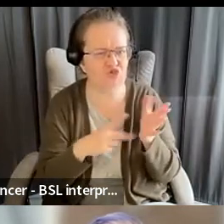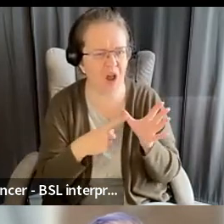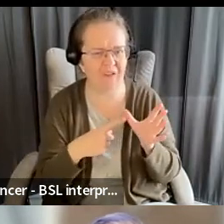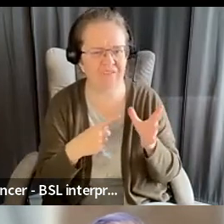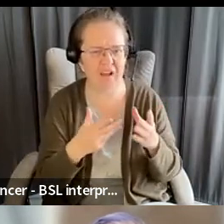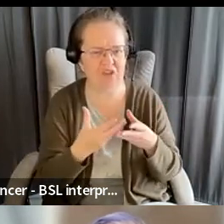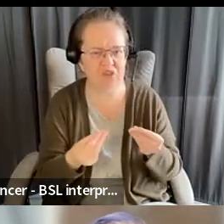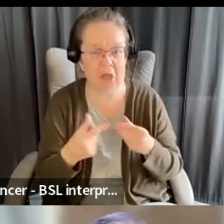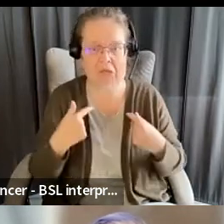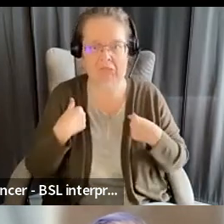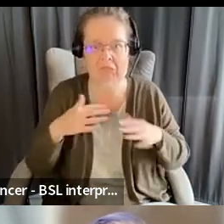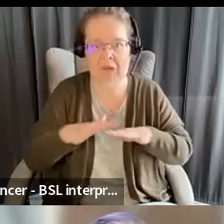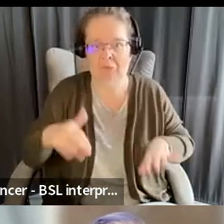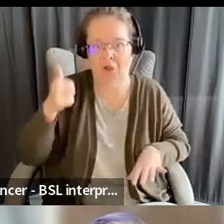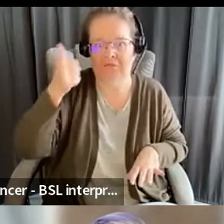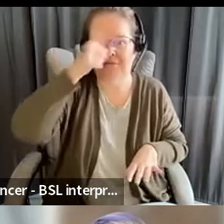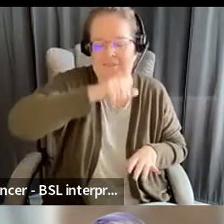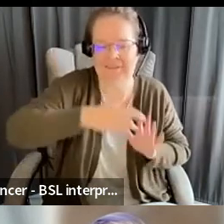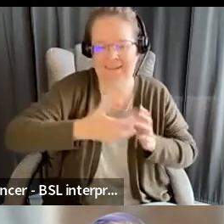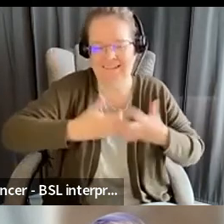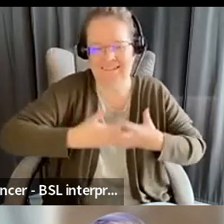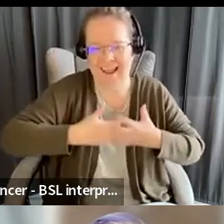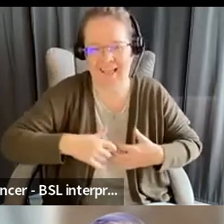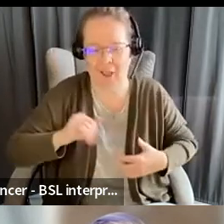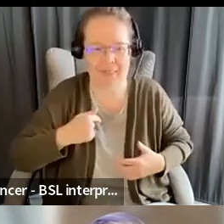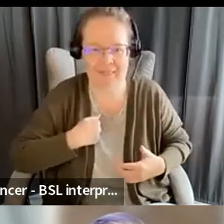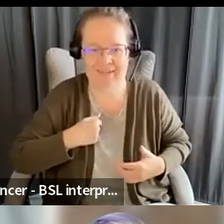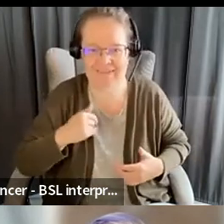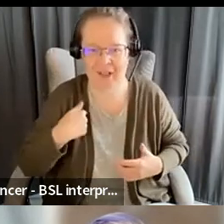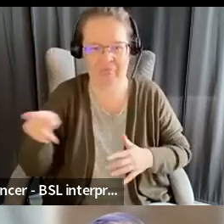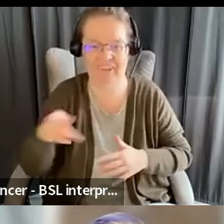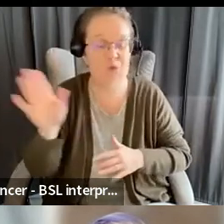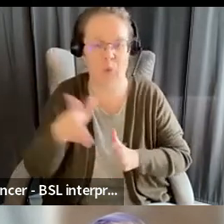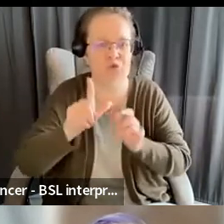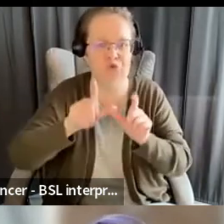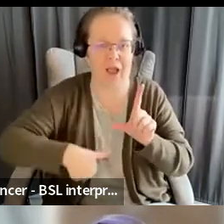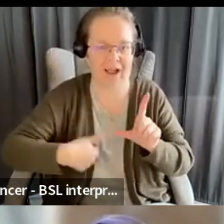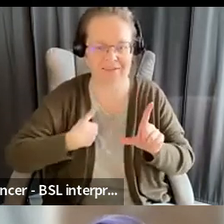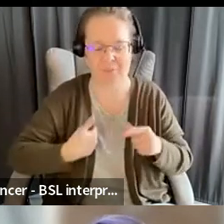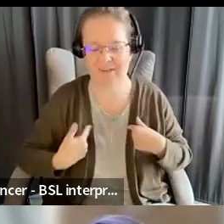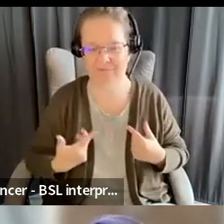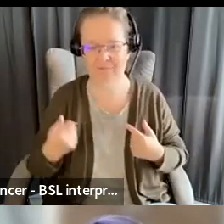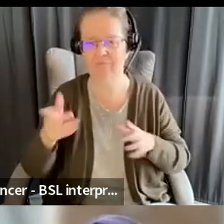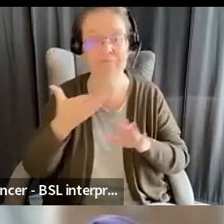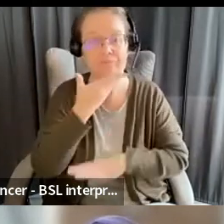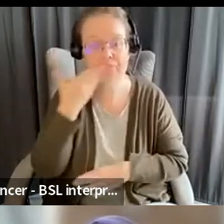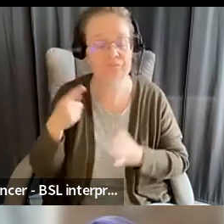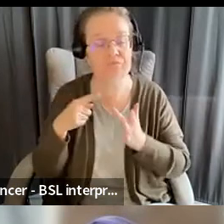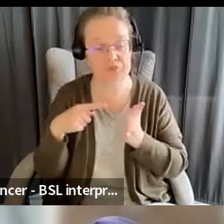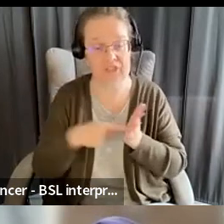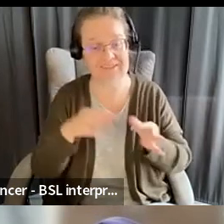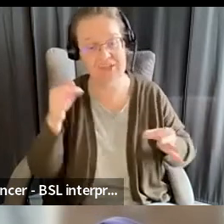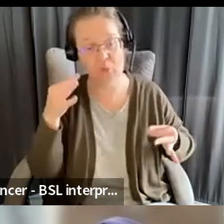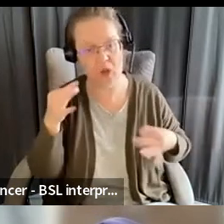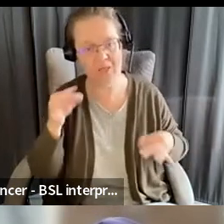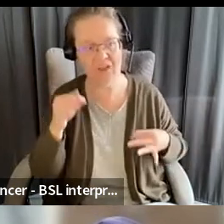software. I'm not the technical person, so these words mean a bit of jargon to me, but they don't have any IT qualifications.